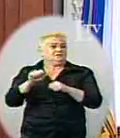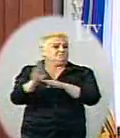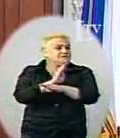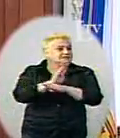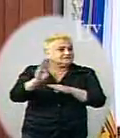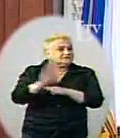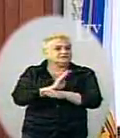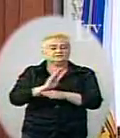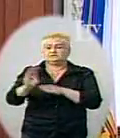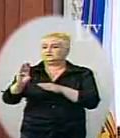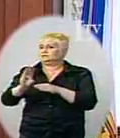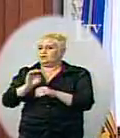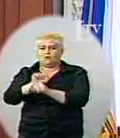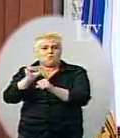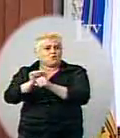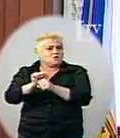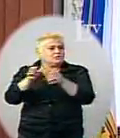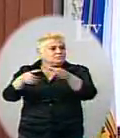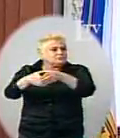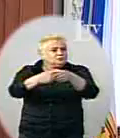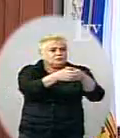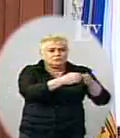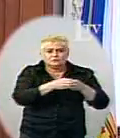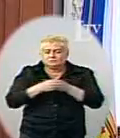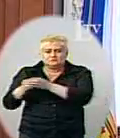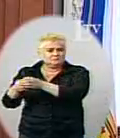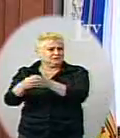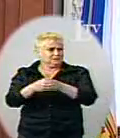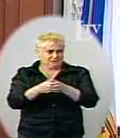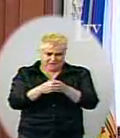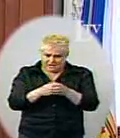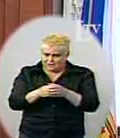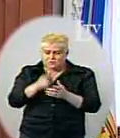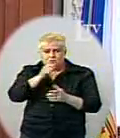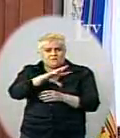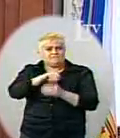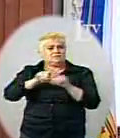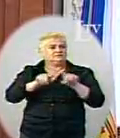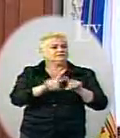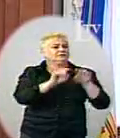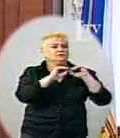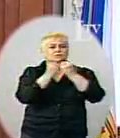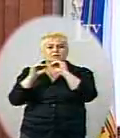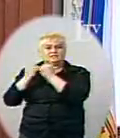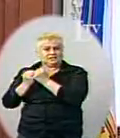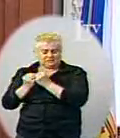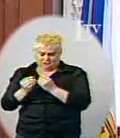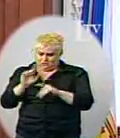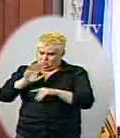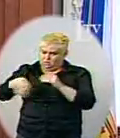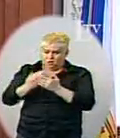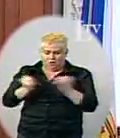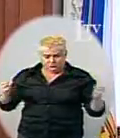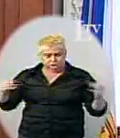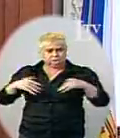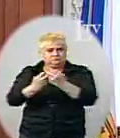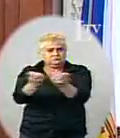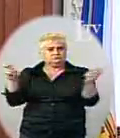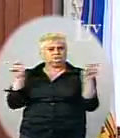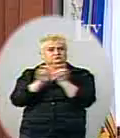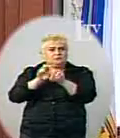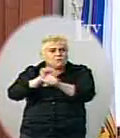public servants, and organizations, my government has taken on the difficult task of ensuring once and for